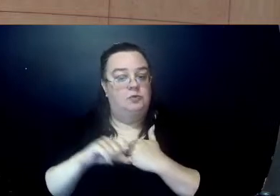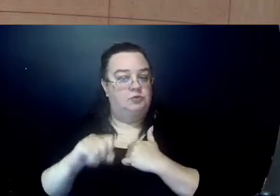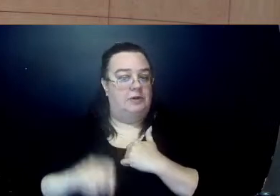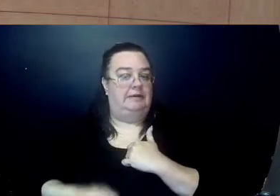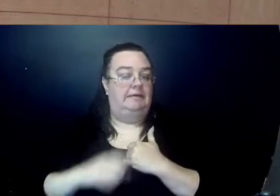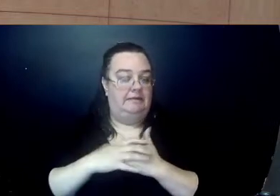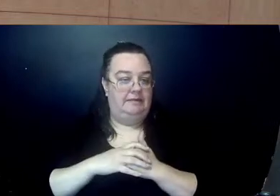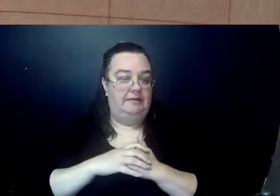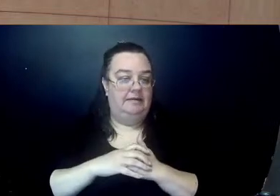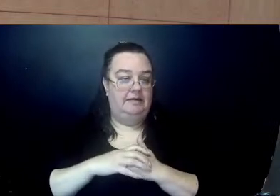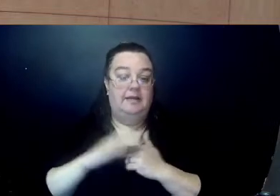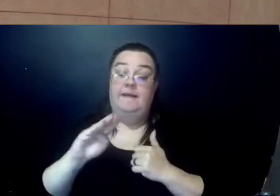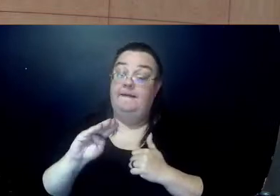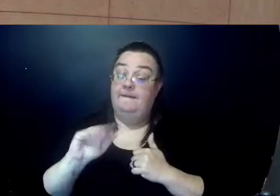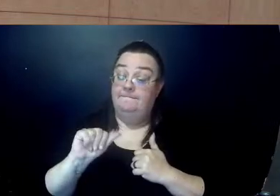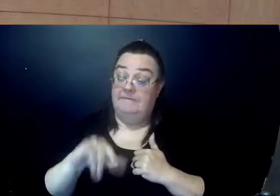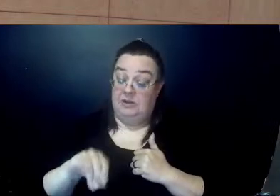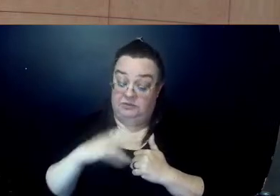Okay.